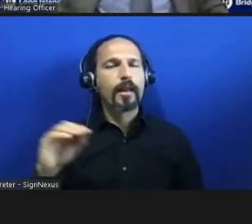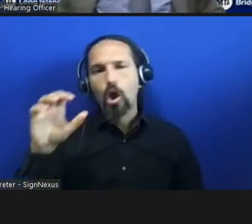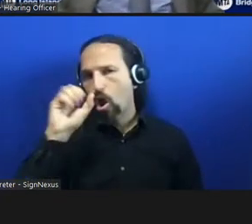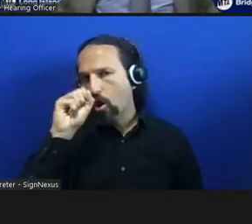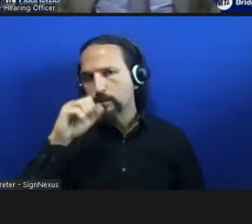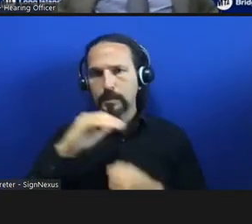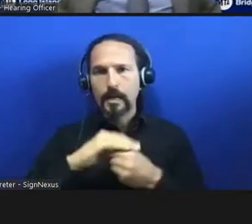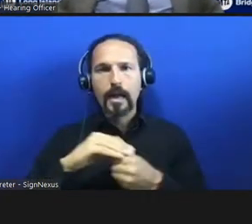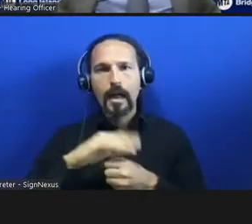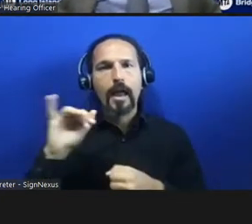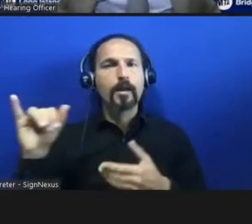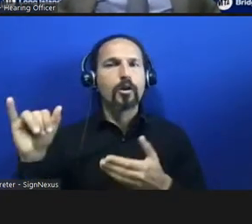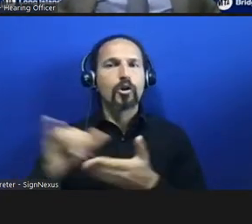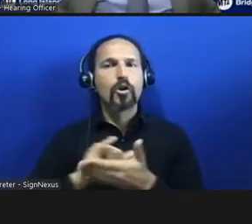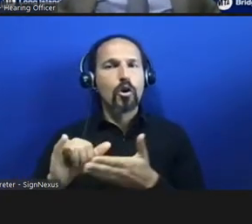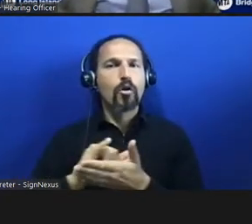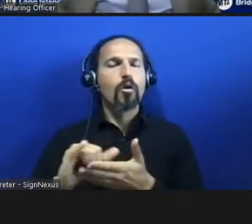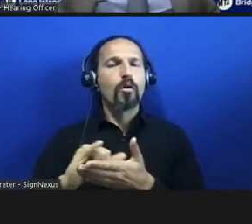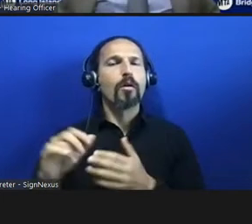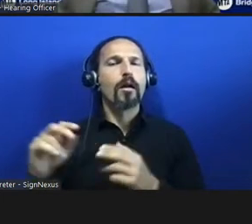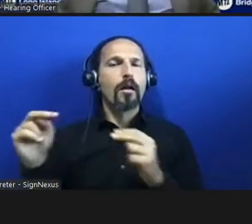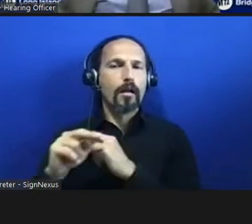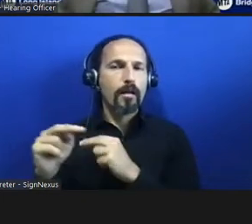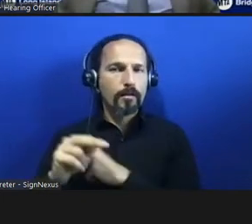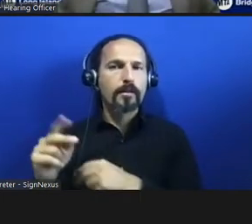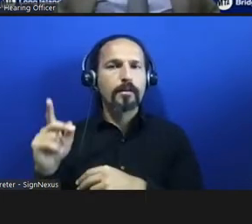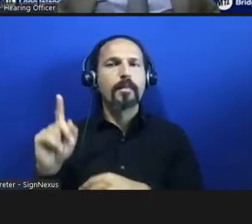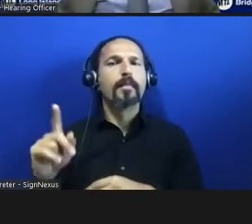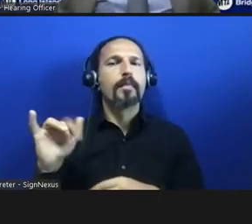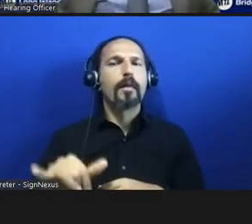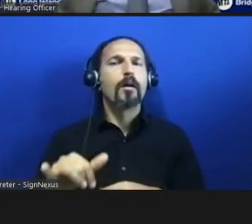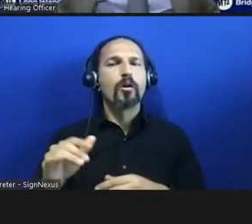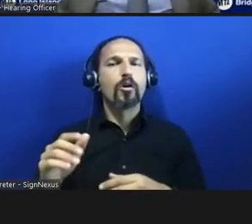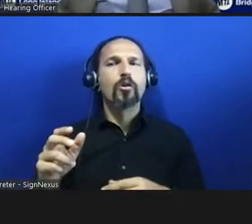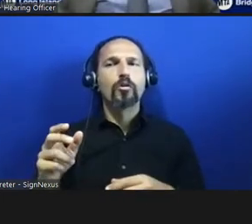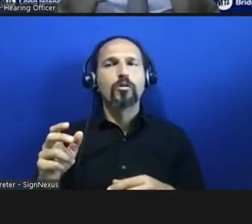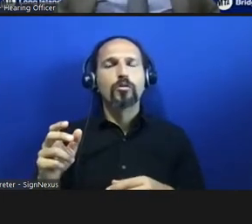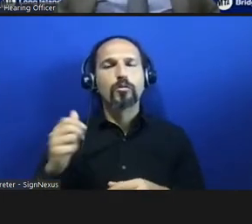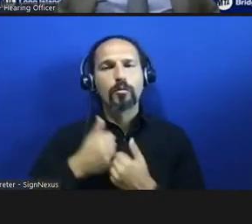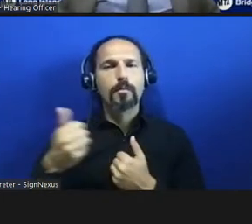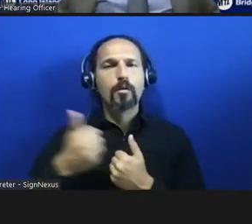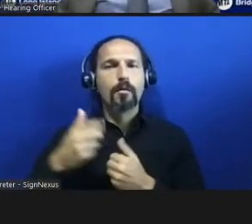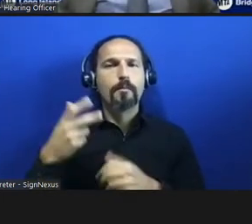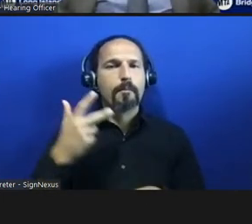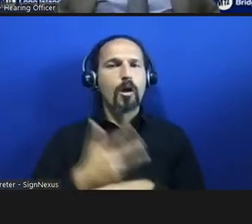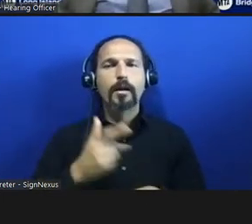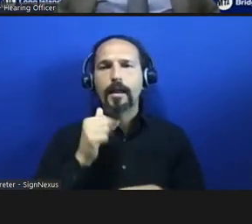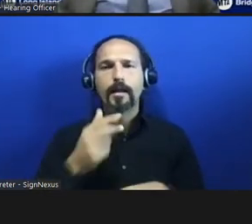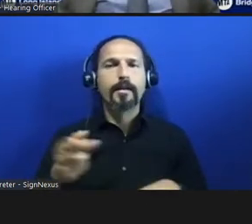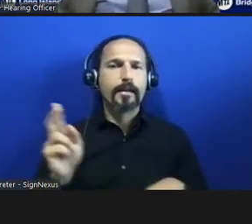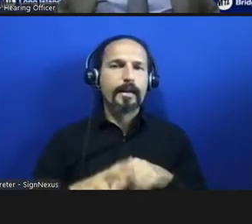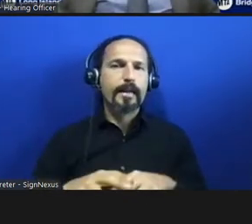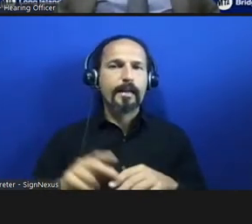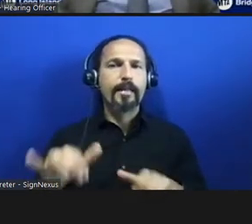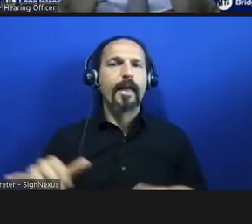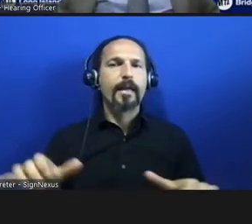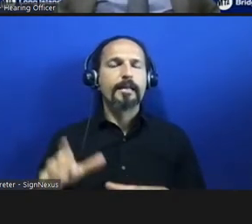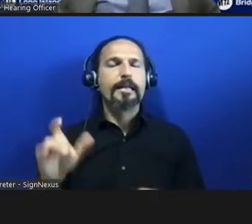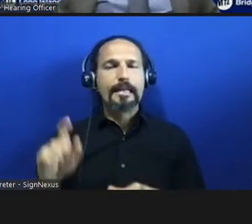as those along the New York Thruway and New Jersey corridors commuter Park are not adequate to receive increased Transit activity and need